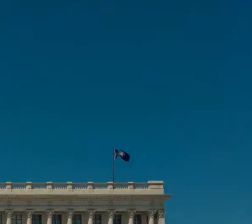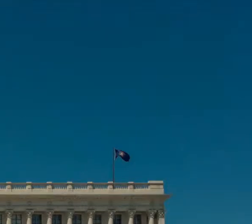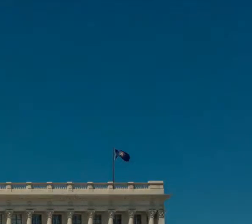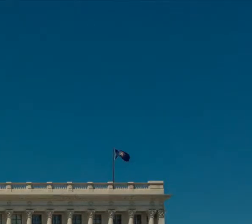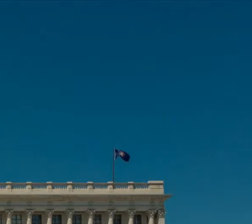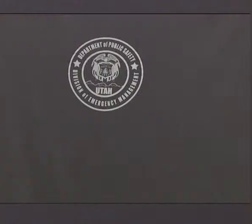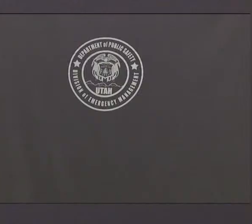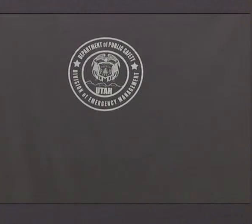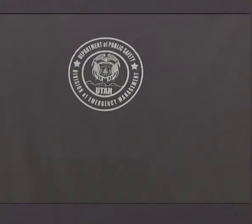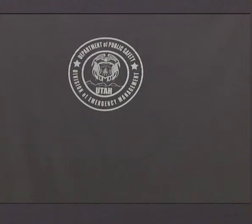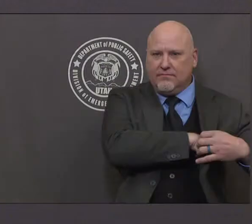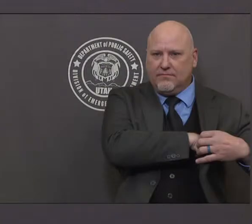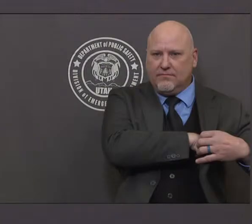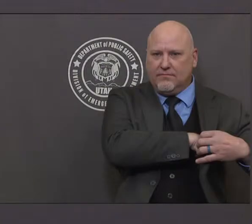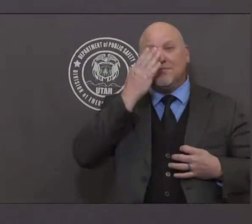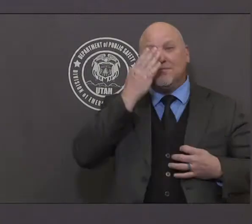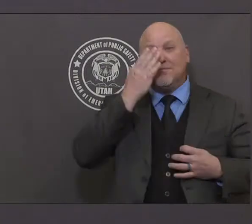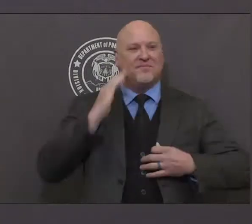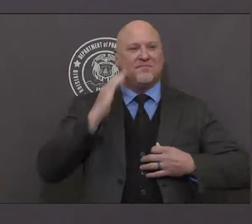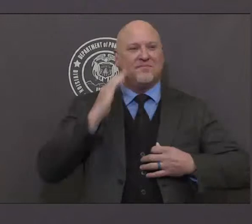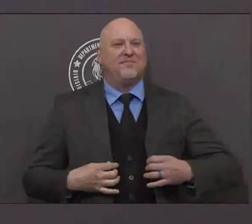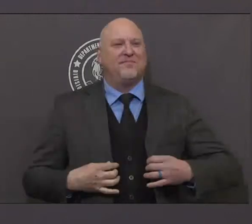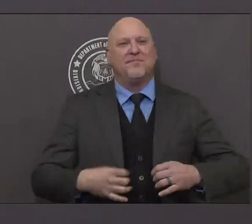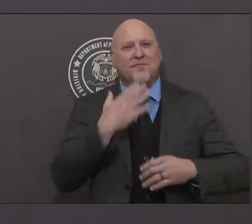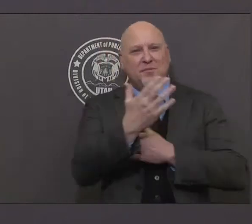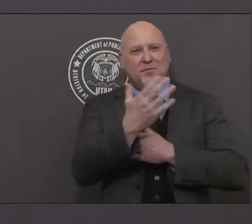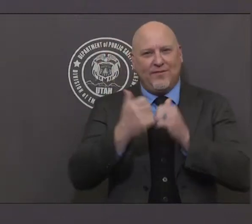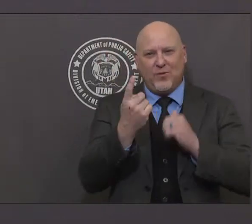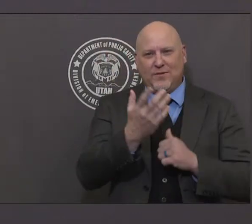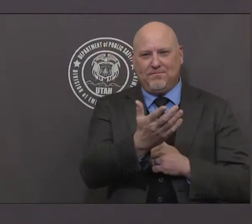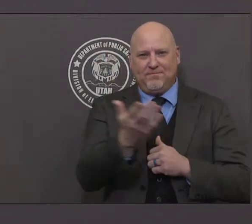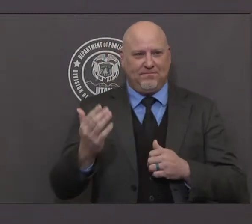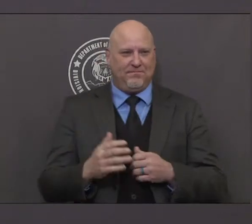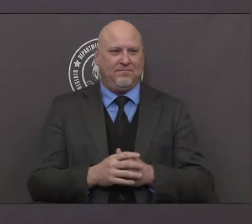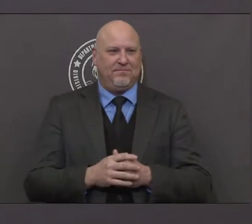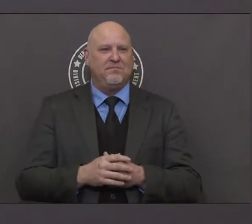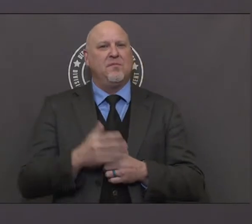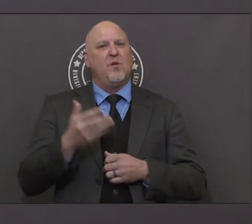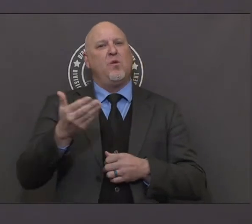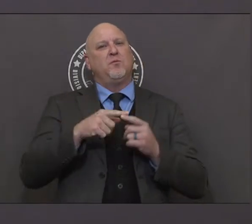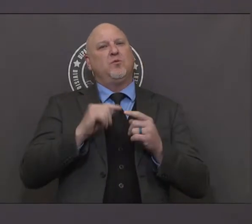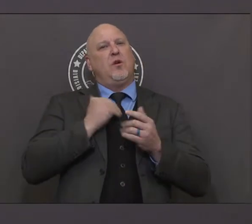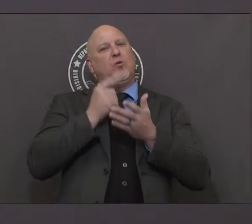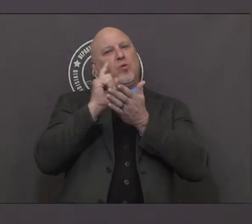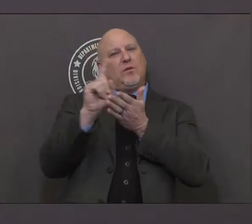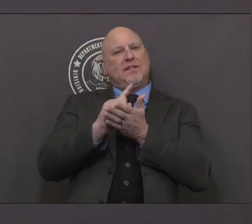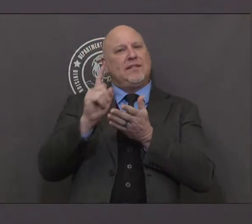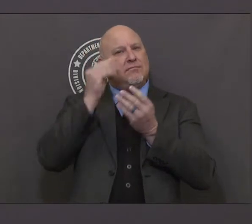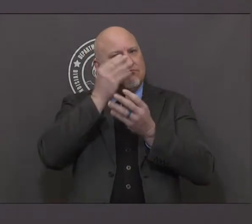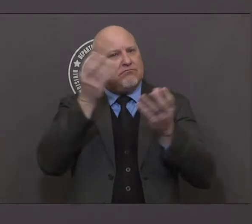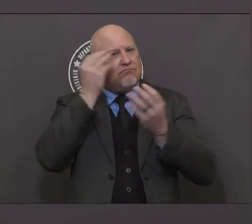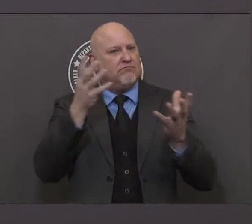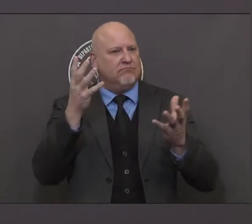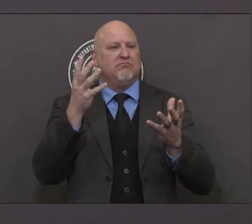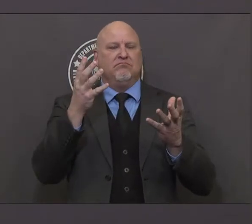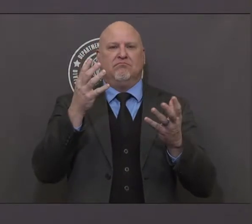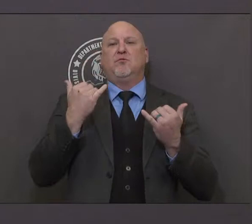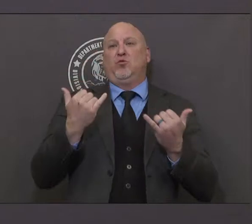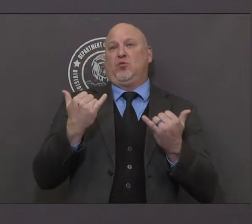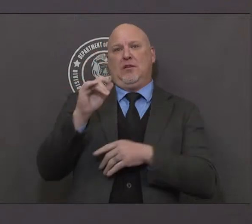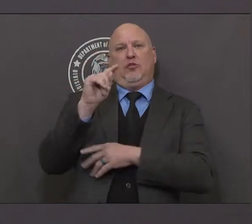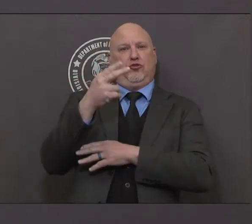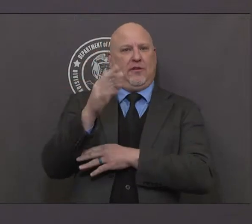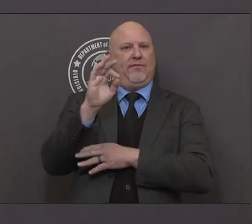All right, good morning. Welcome to our COVID briefing for Thursday, February 4th, 2020. Today, our speakers will be